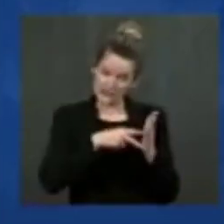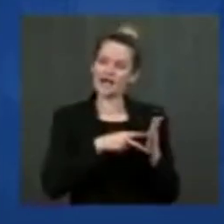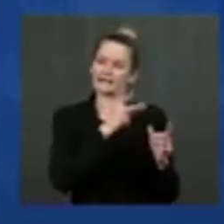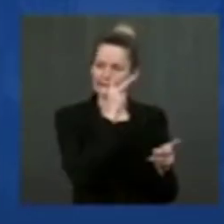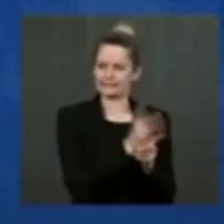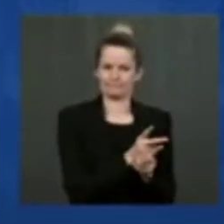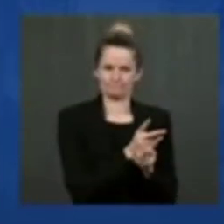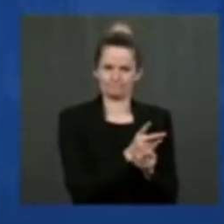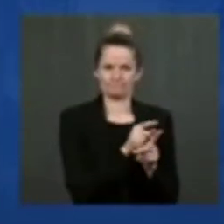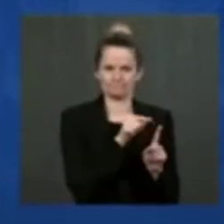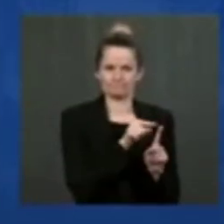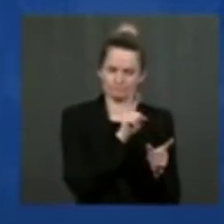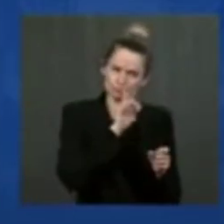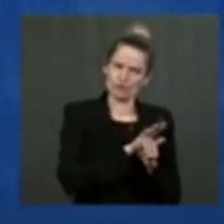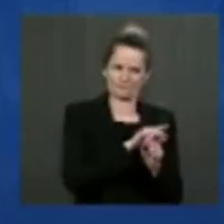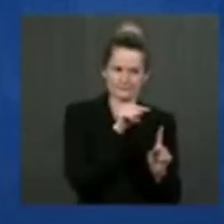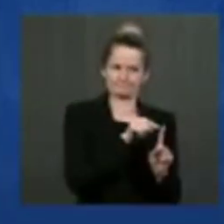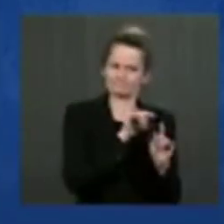jobs,